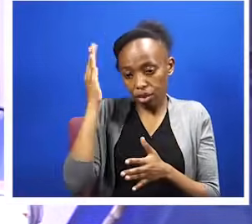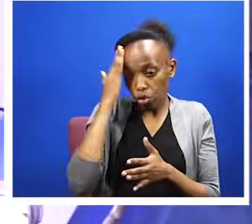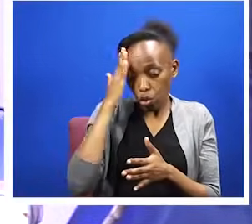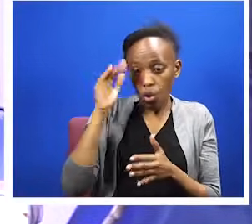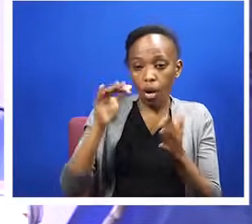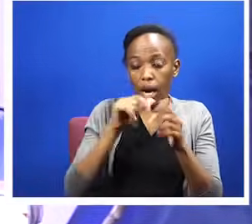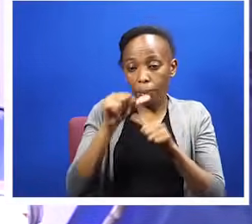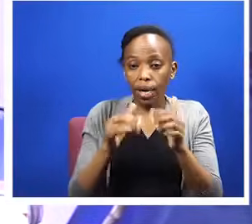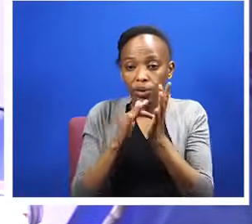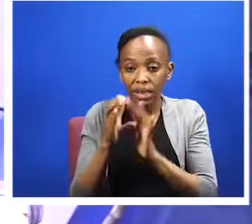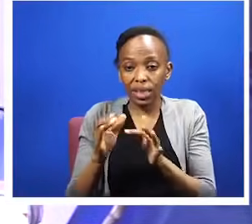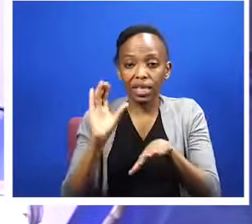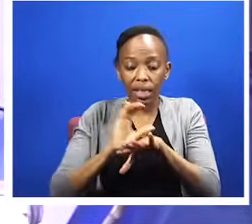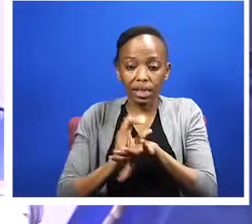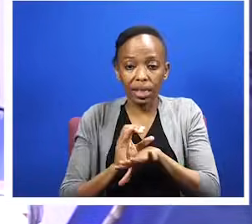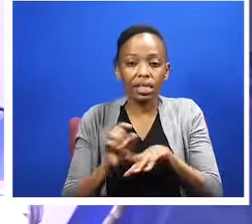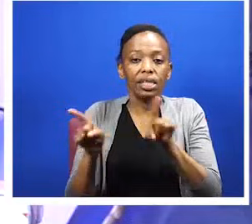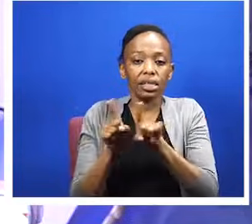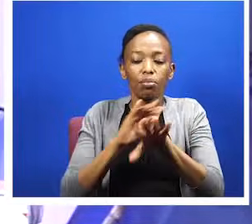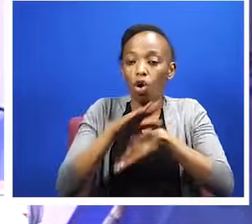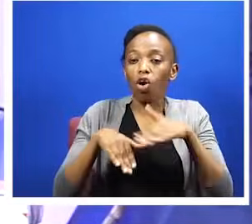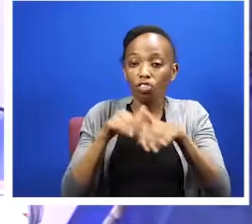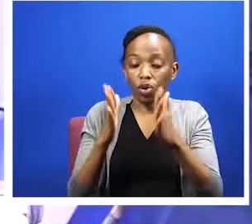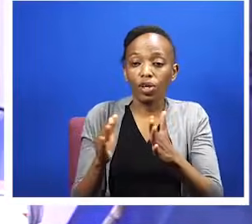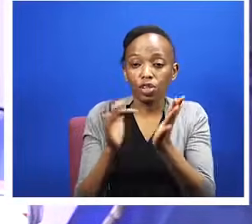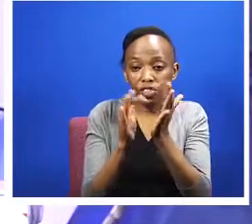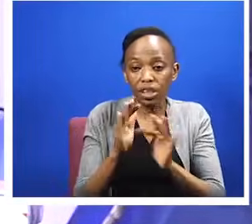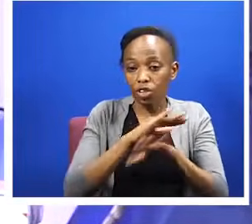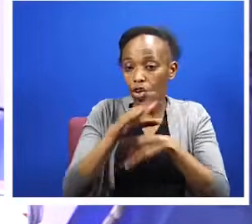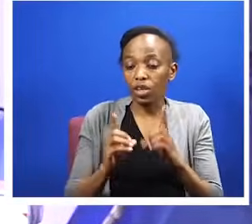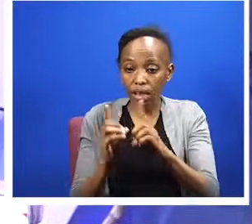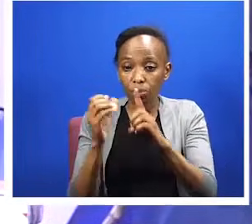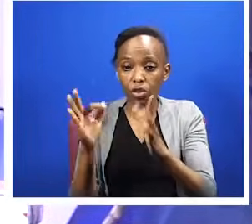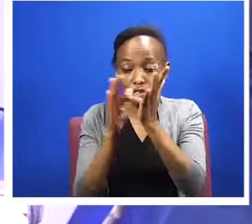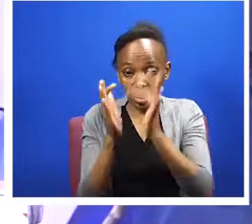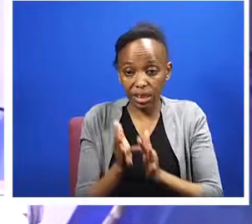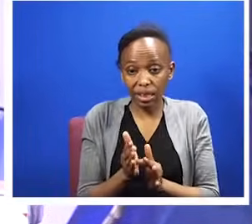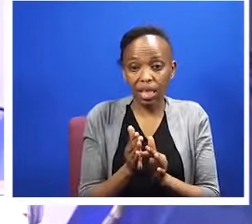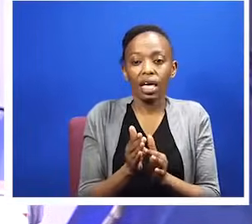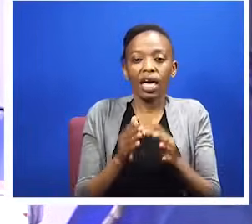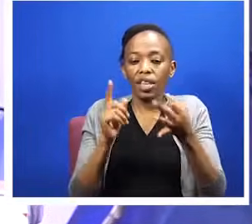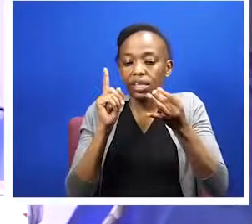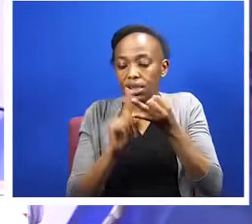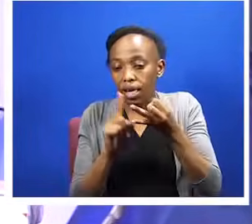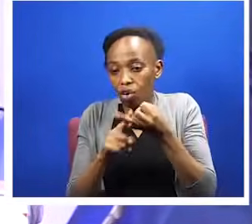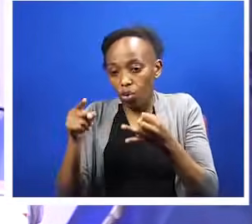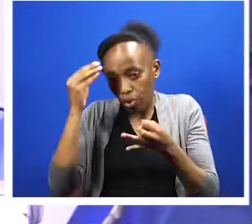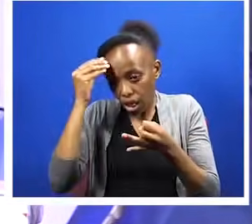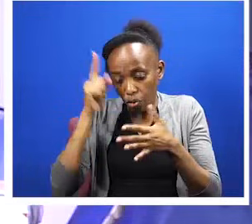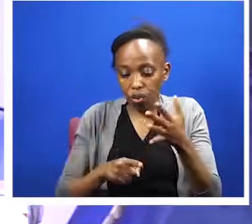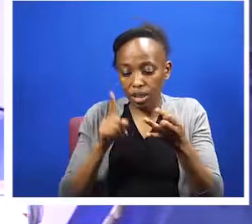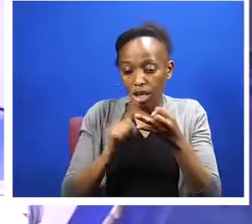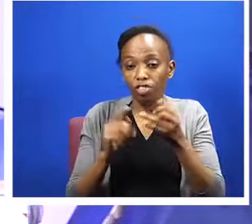and the church at large, okay? We are all followers of Jesus. We are all disciples of Jesus. And the second one that we learned was stage